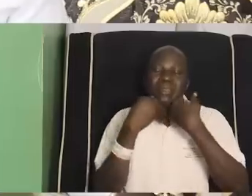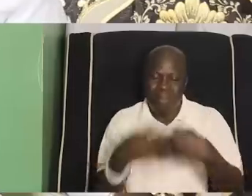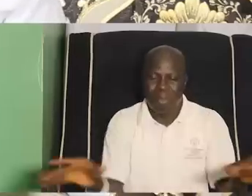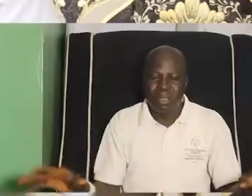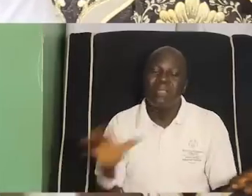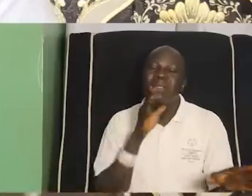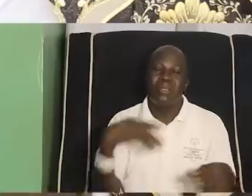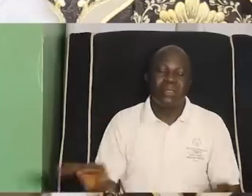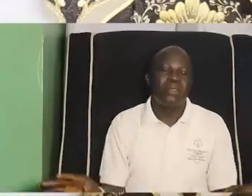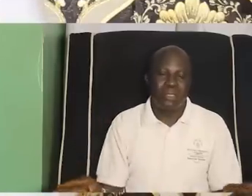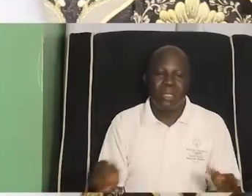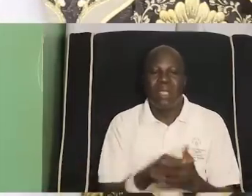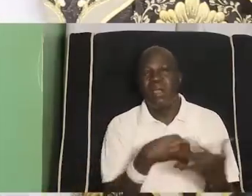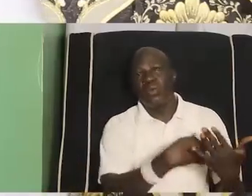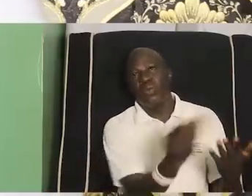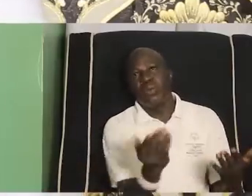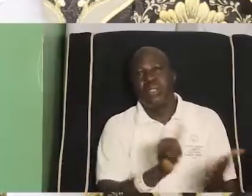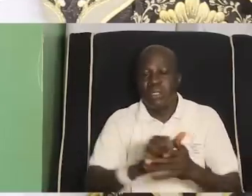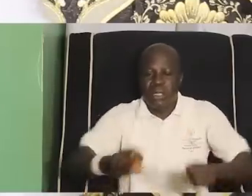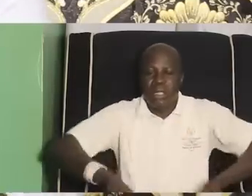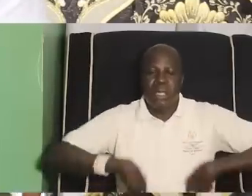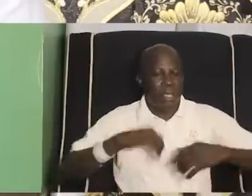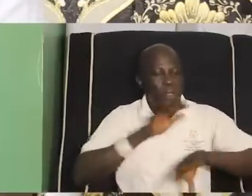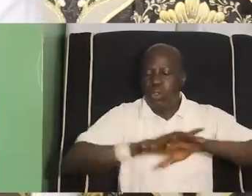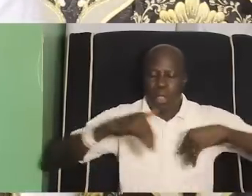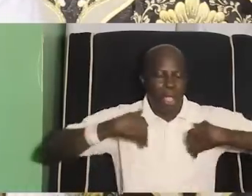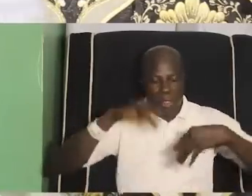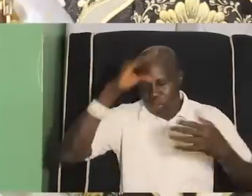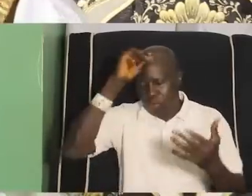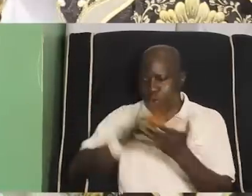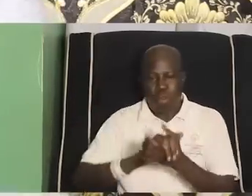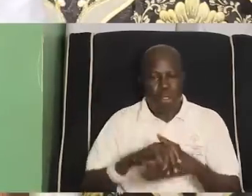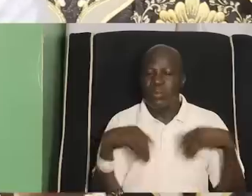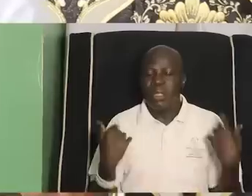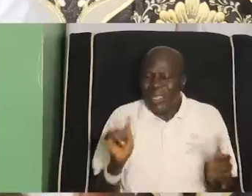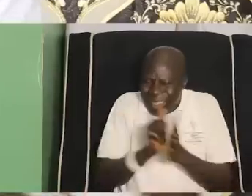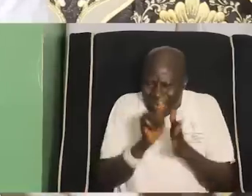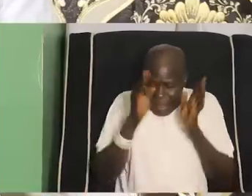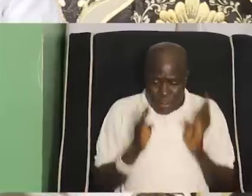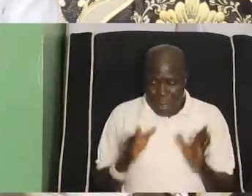time ẹlòmíì. Ó sọ di aláìlọ́kọ. Ènìyàn ló ń jẹ́